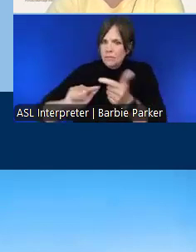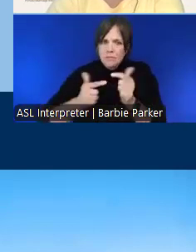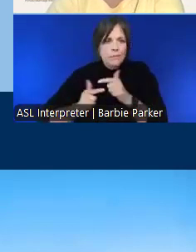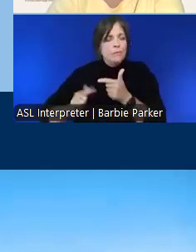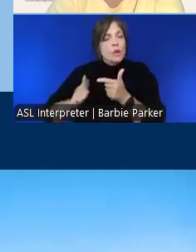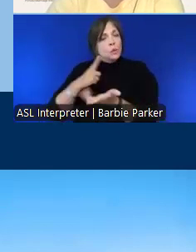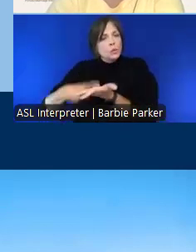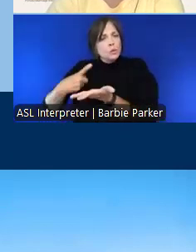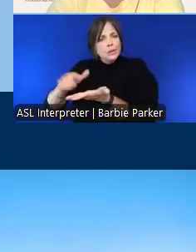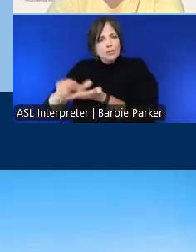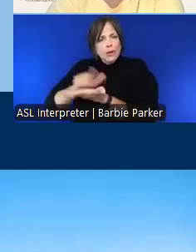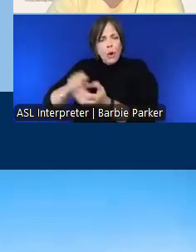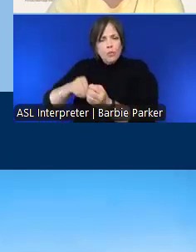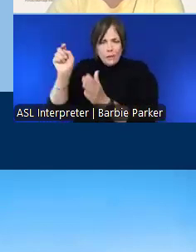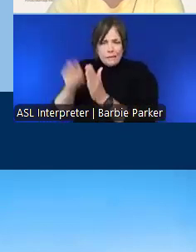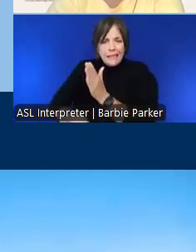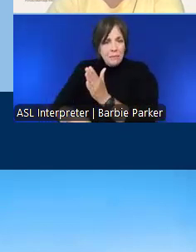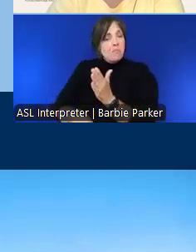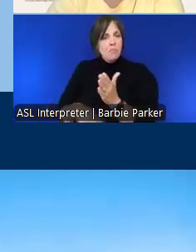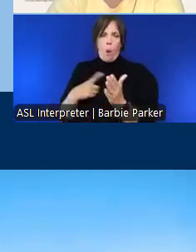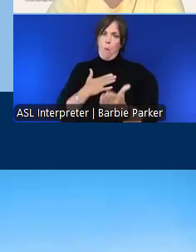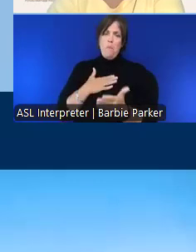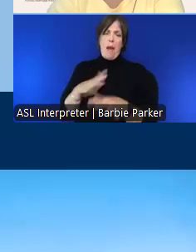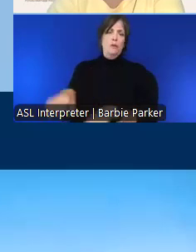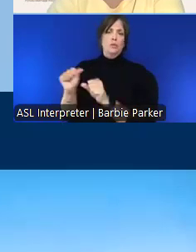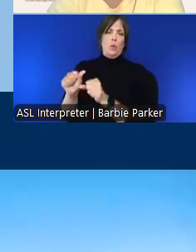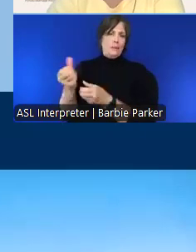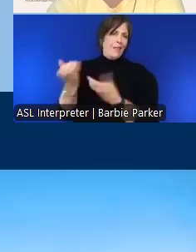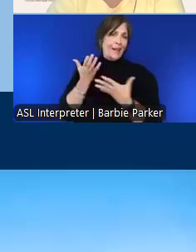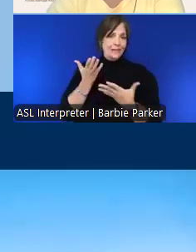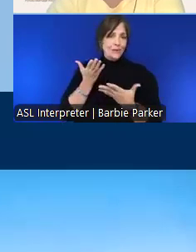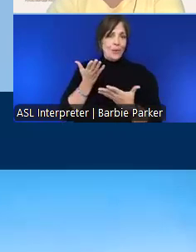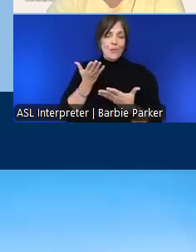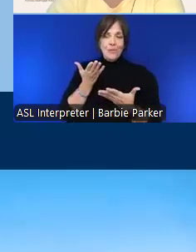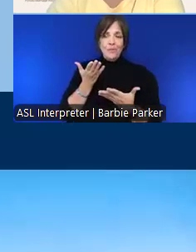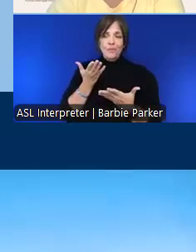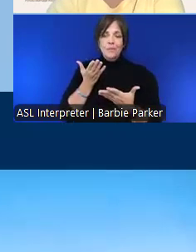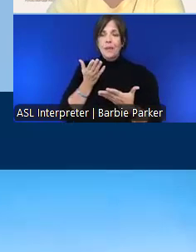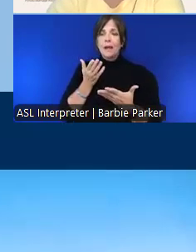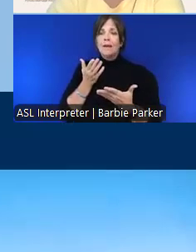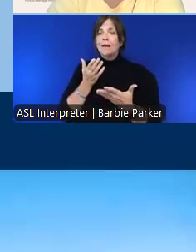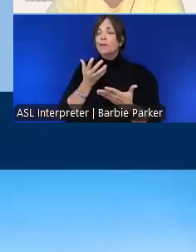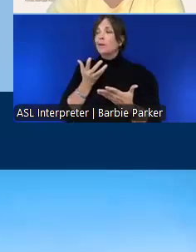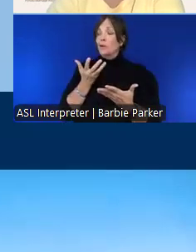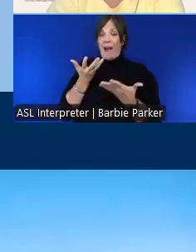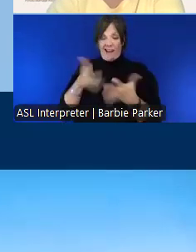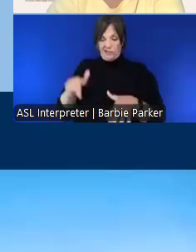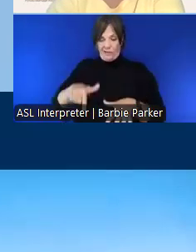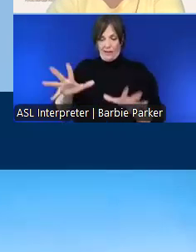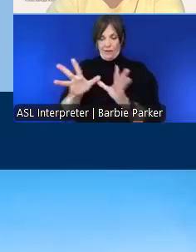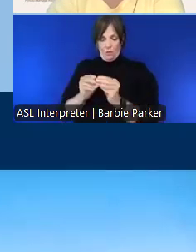in a deeper dive, we're happy to do so. Please let us know in the post webinar